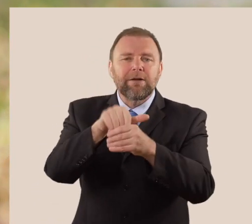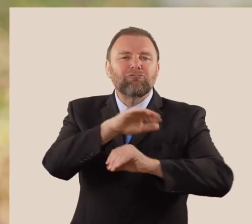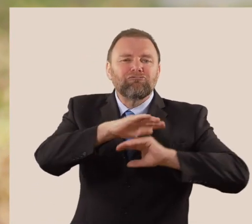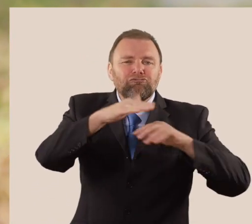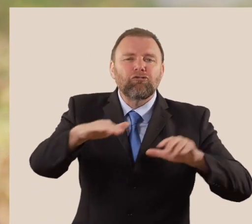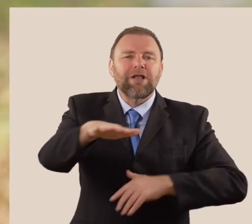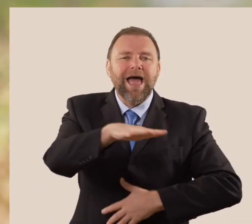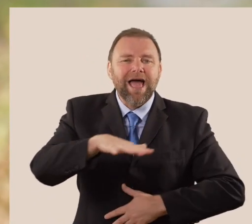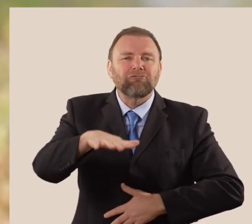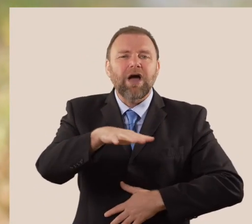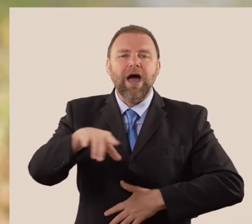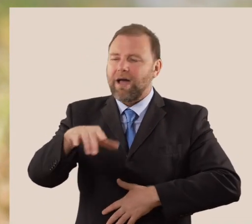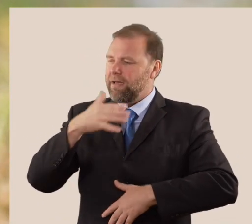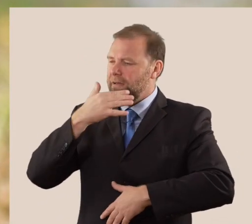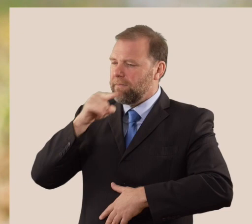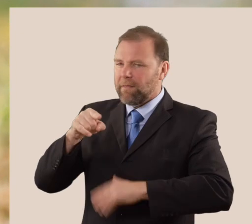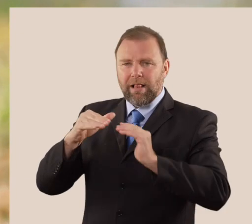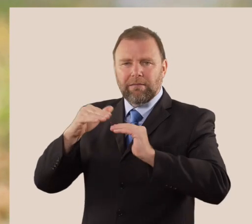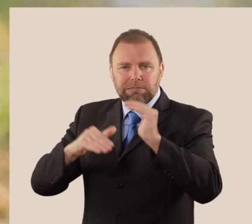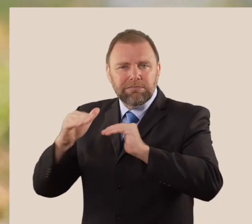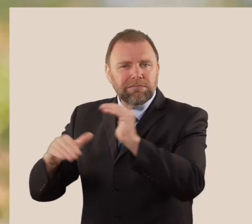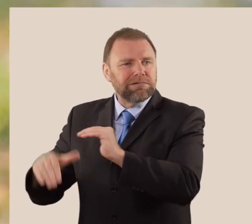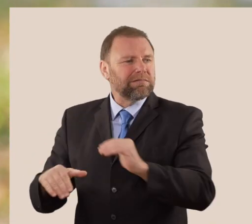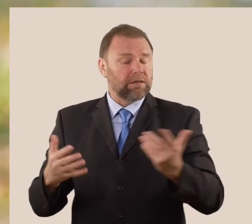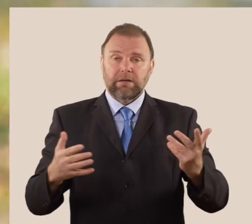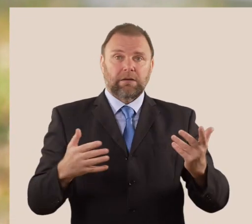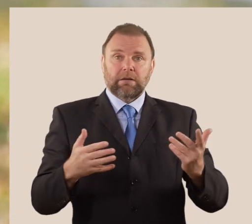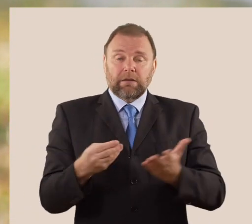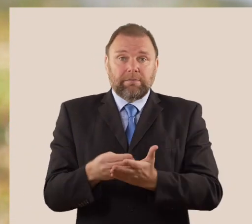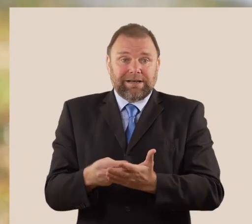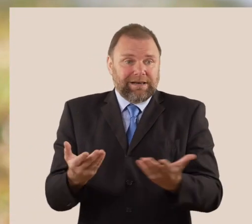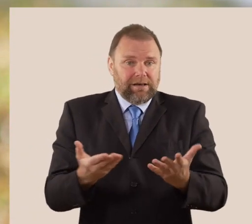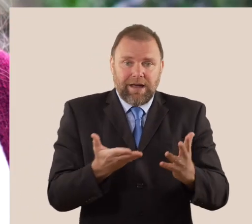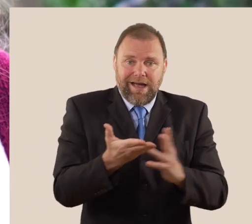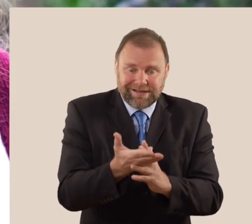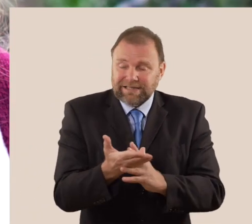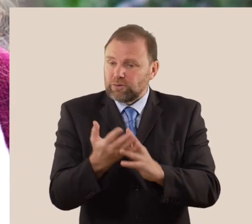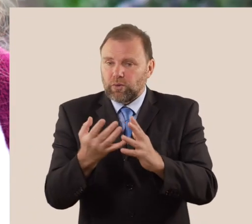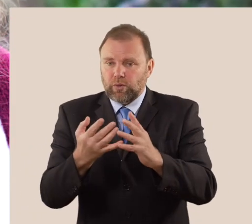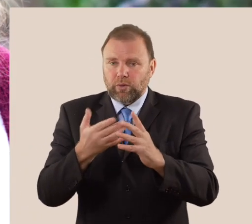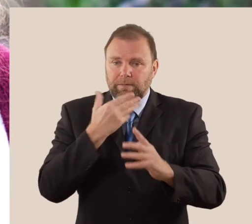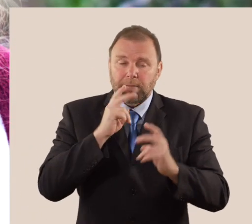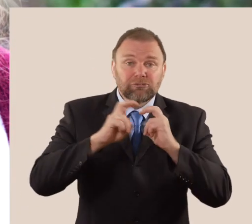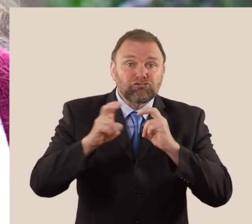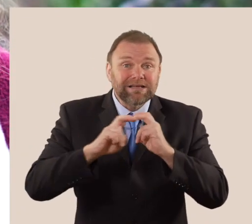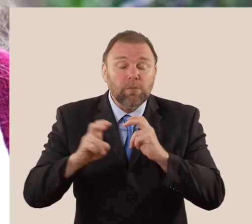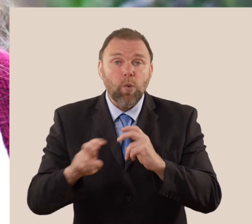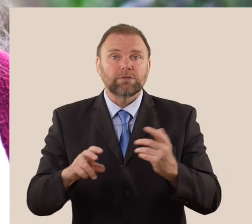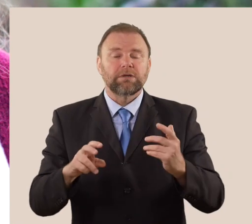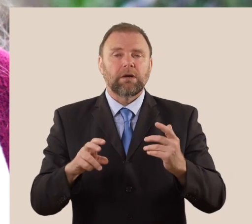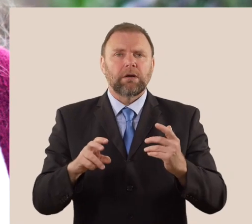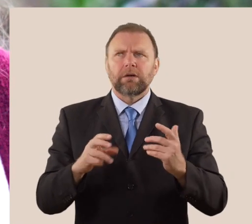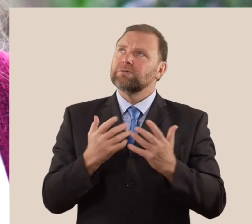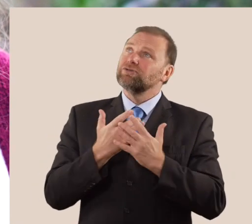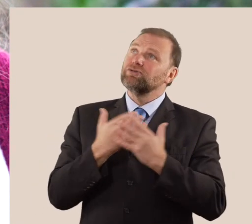people, people who are living in rural areas or areas where they don't have as much money or access to things